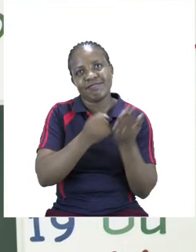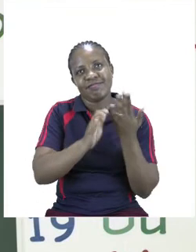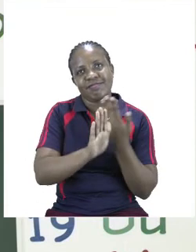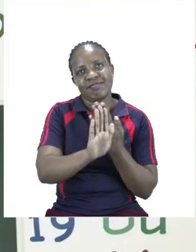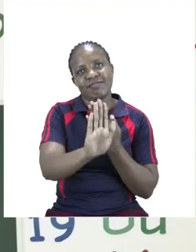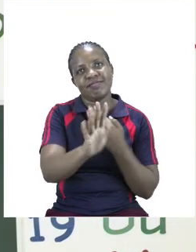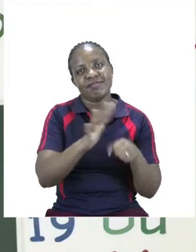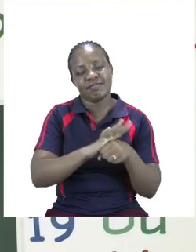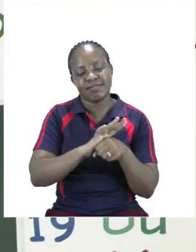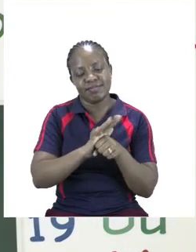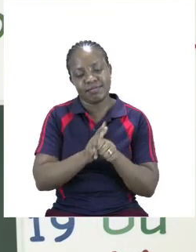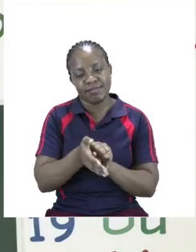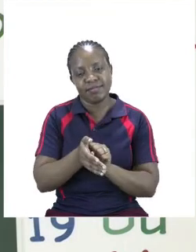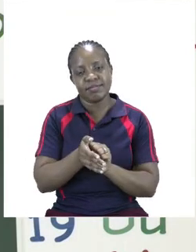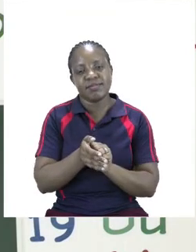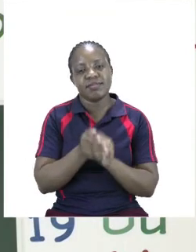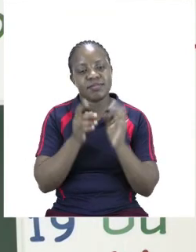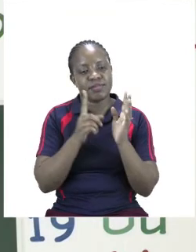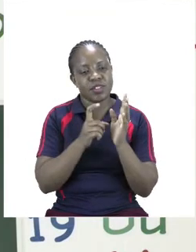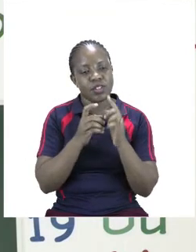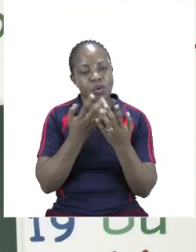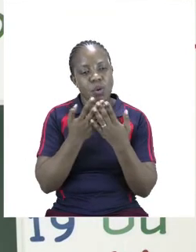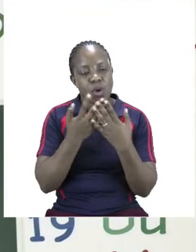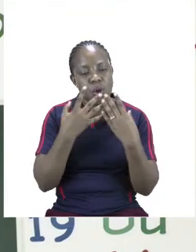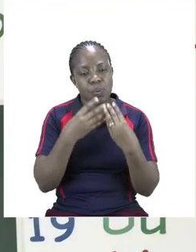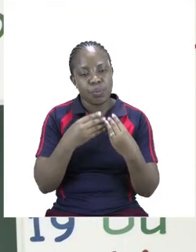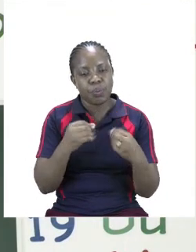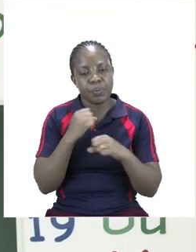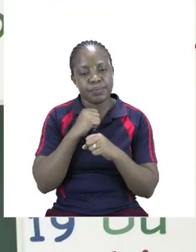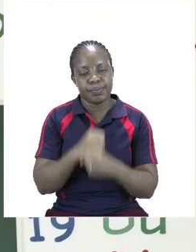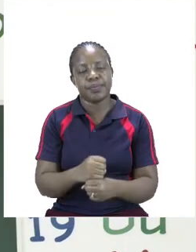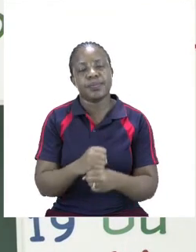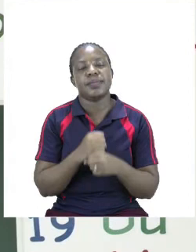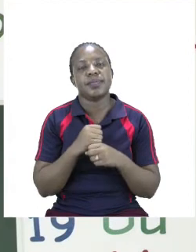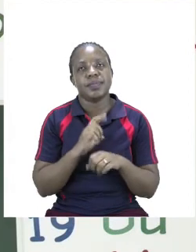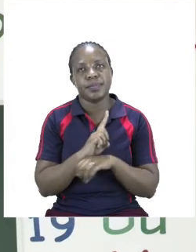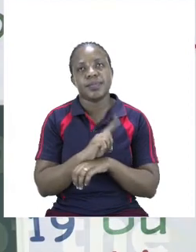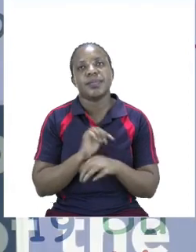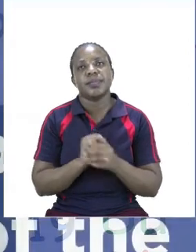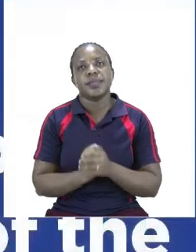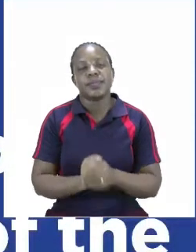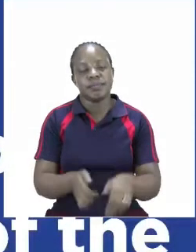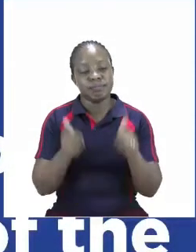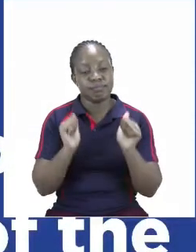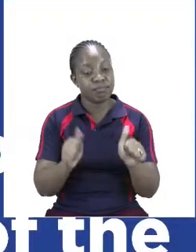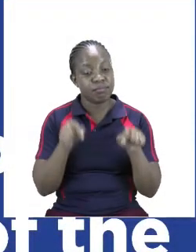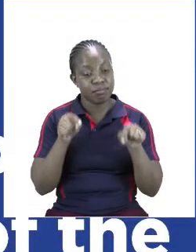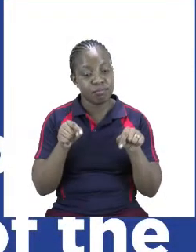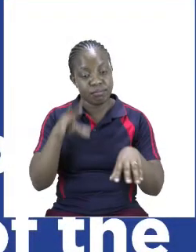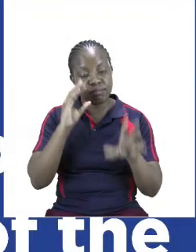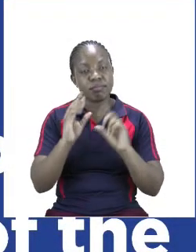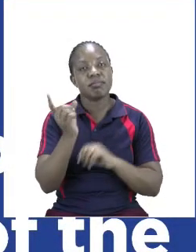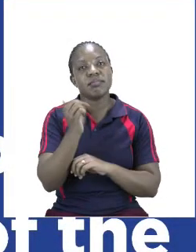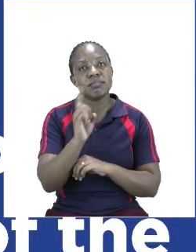Make sure that your hands are dry before you touch anything else. Well done. Today's lesson is all